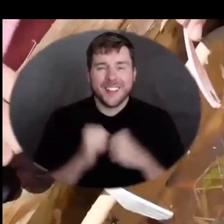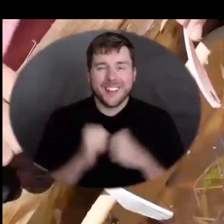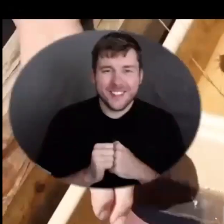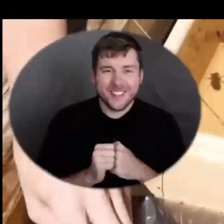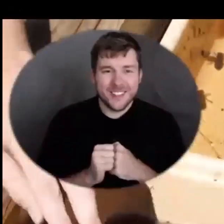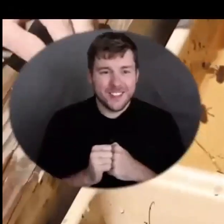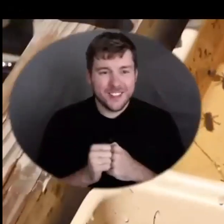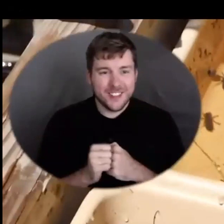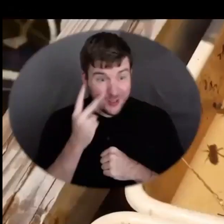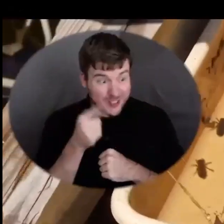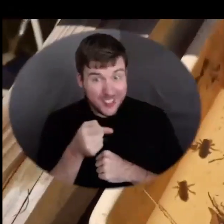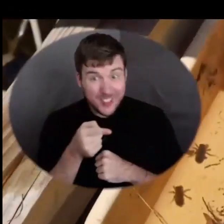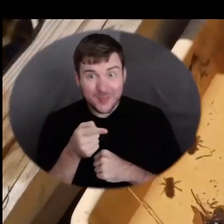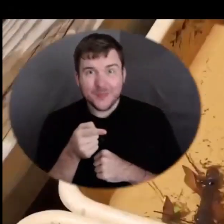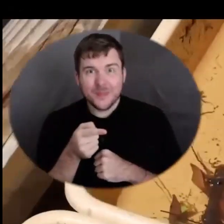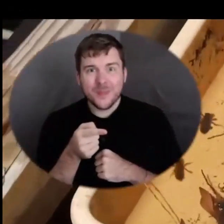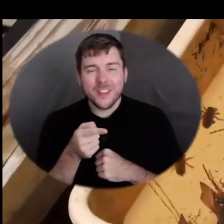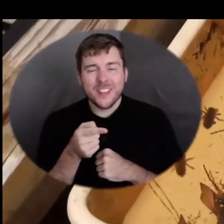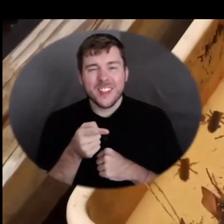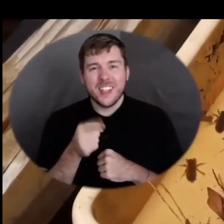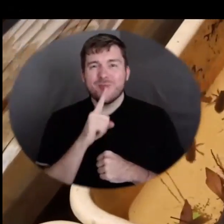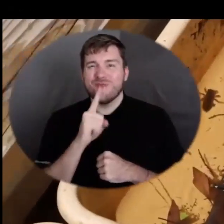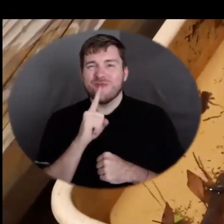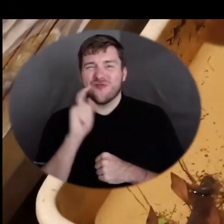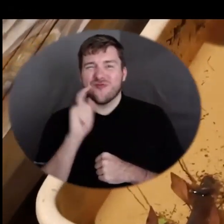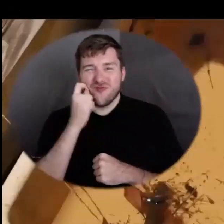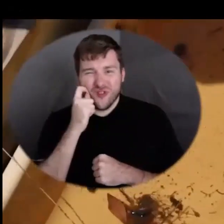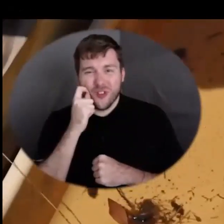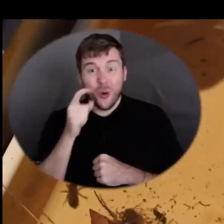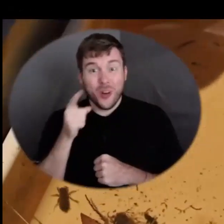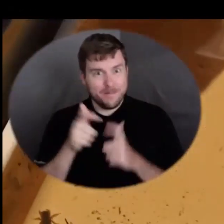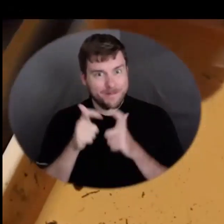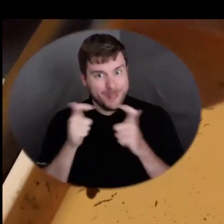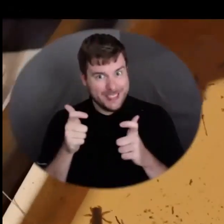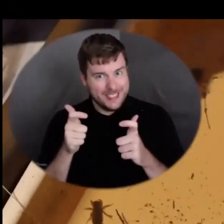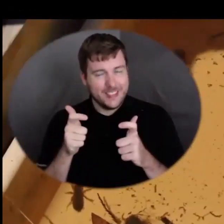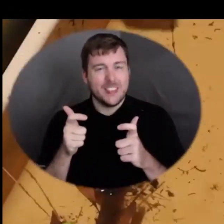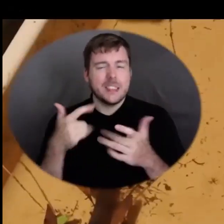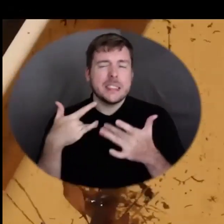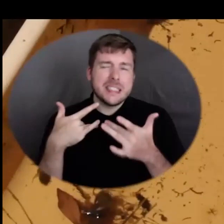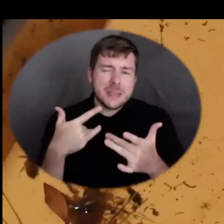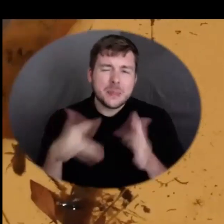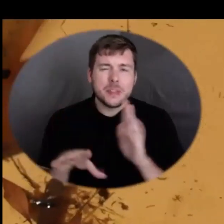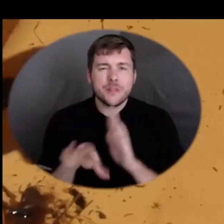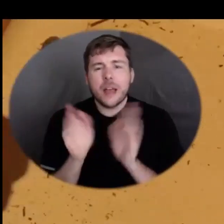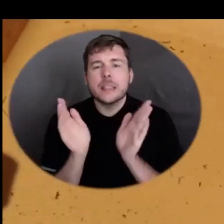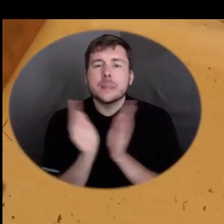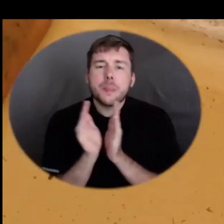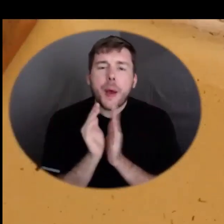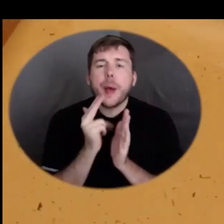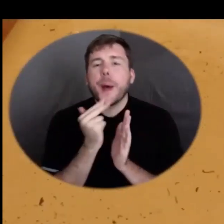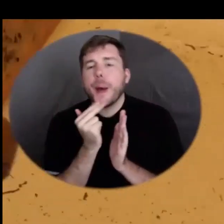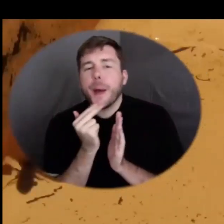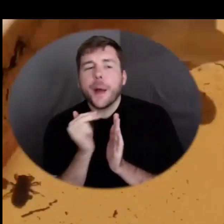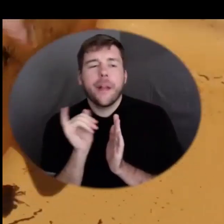There he goes. Look at him. So this is actually a pretty cool find, a pretty big guy. We see some of the little small ones that